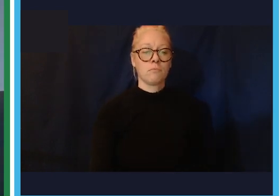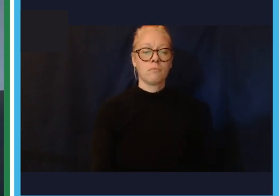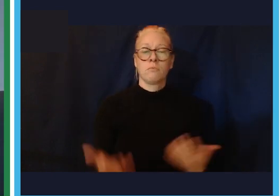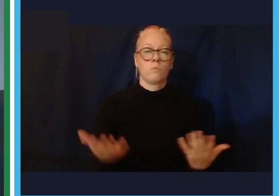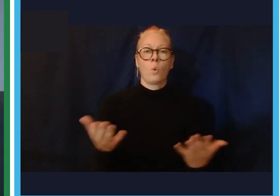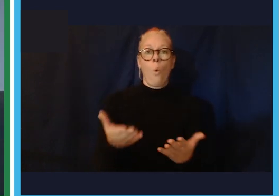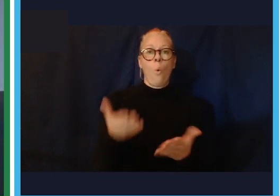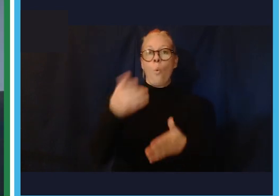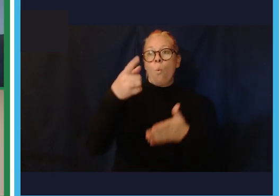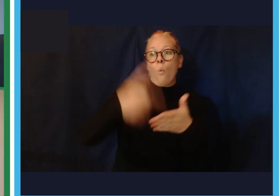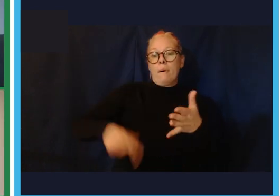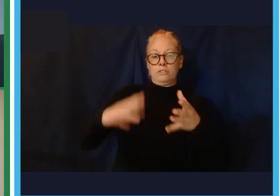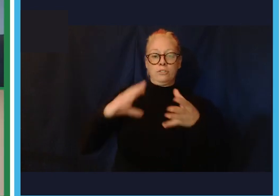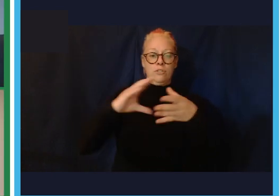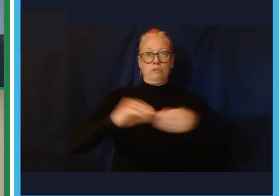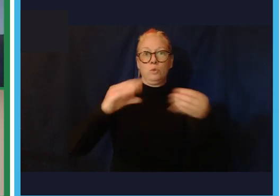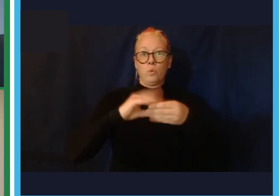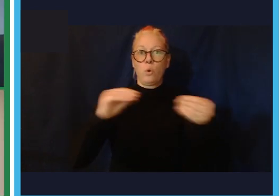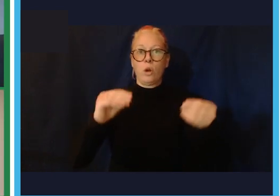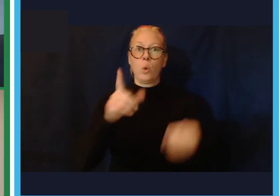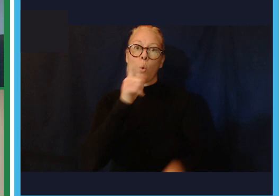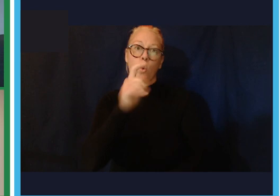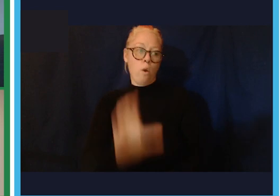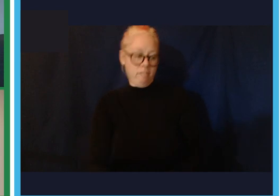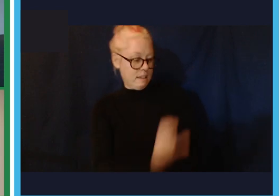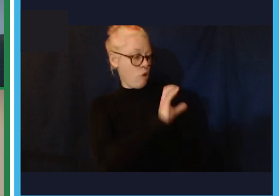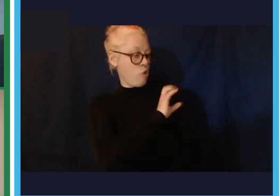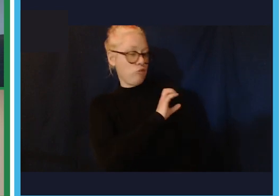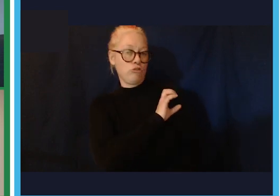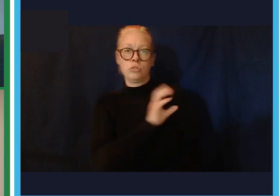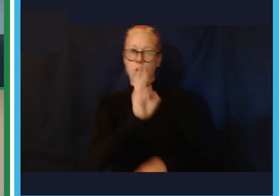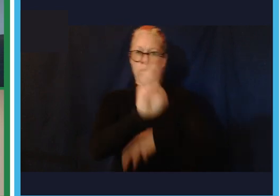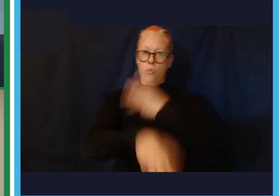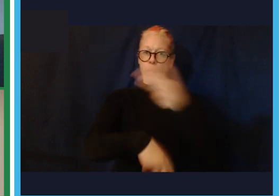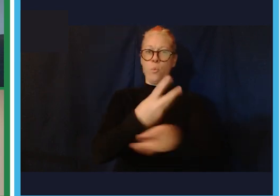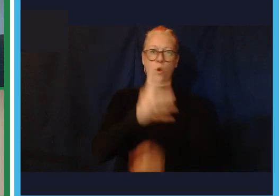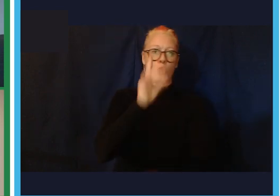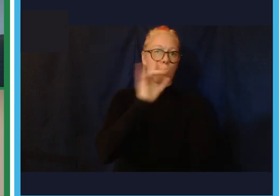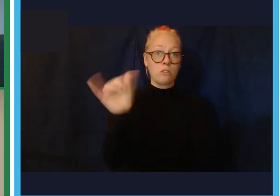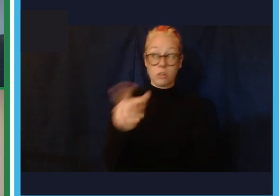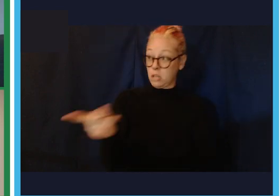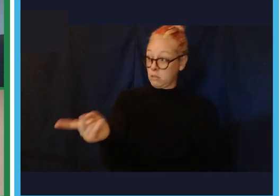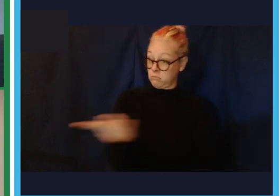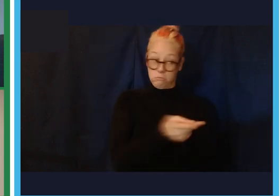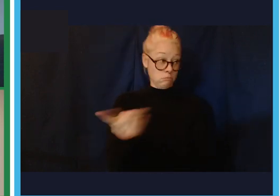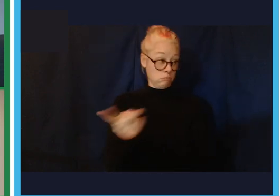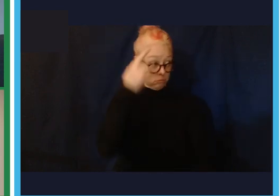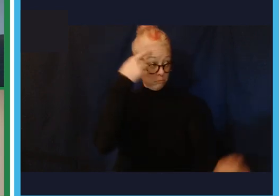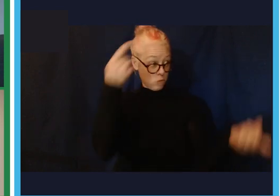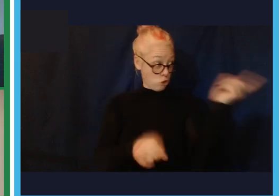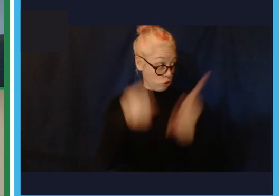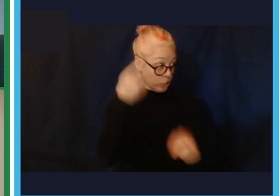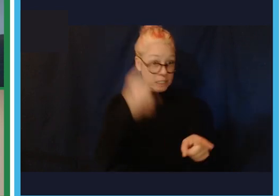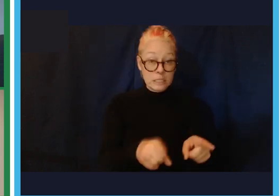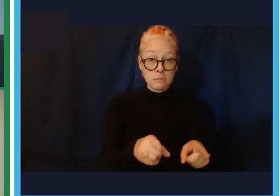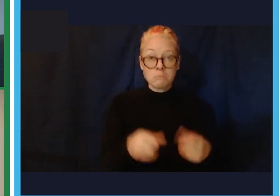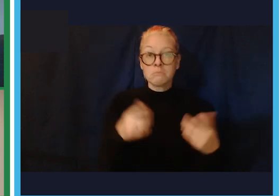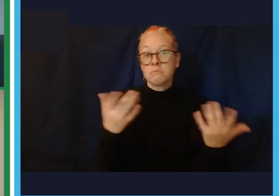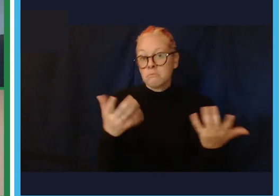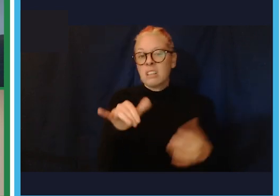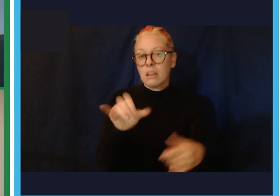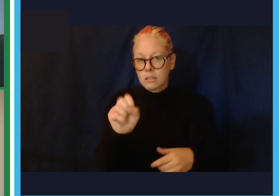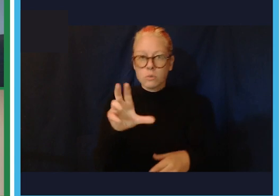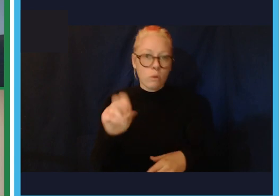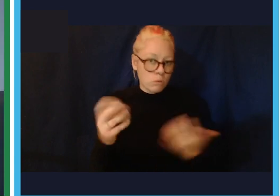So really there's two different ways that Graham and Ty can get work through